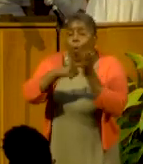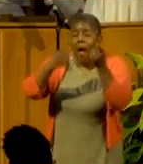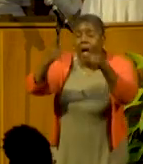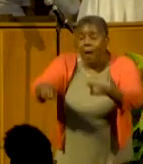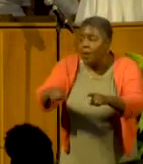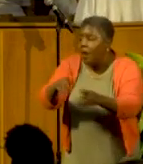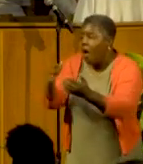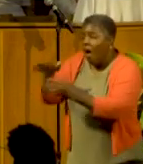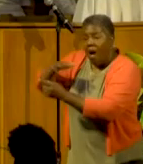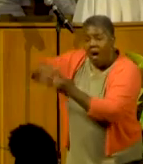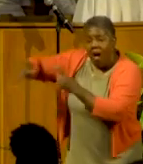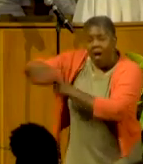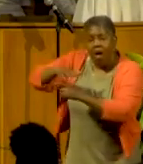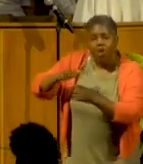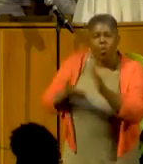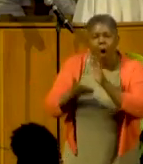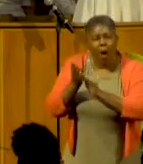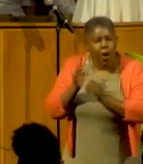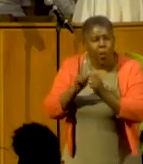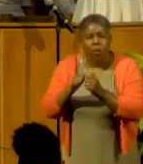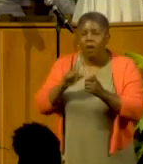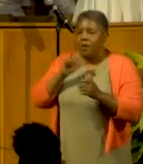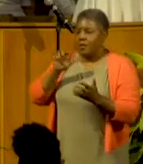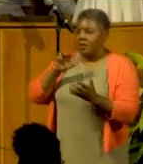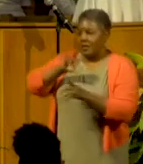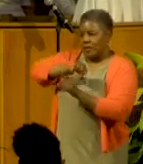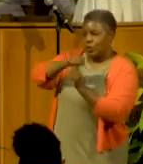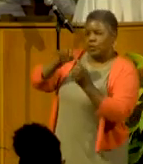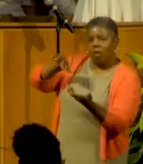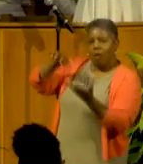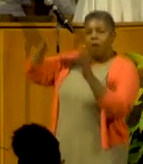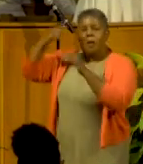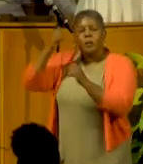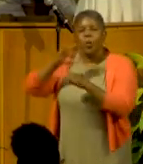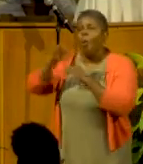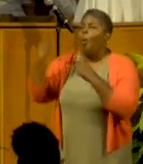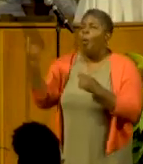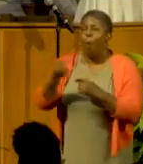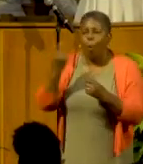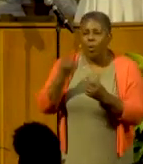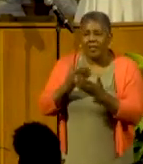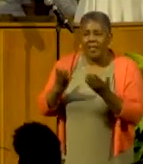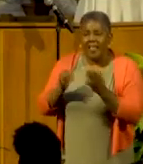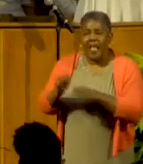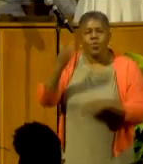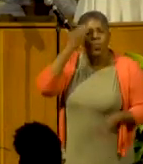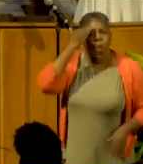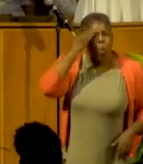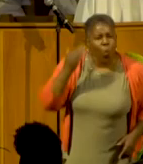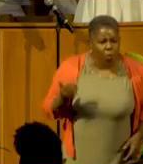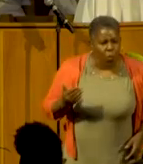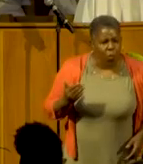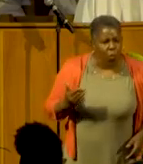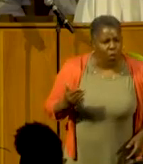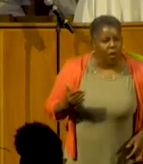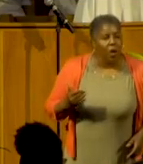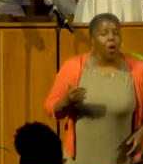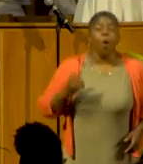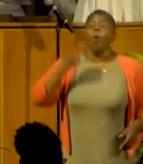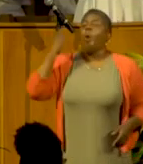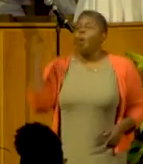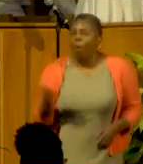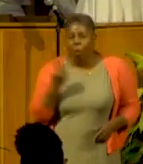you. You're operating in unstable conditions because that's always the thing you've known.